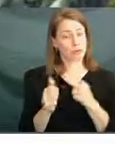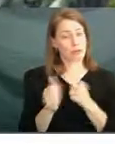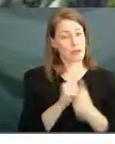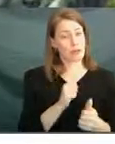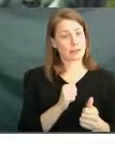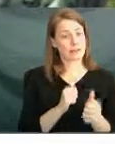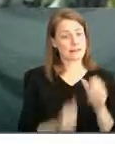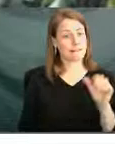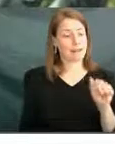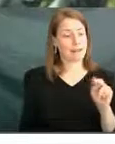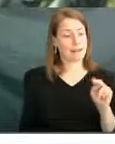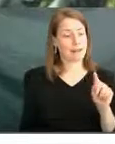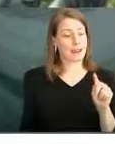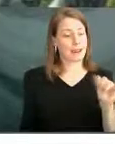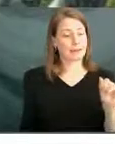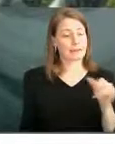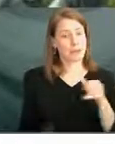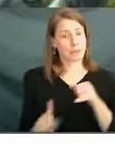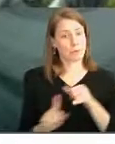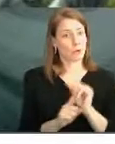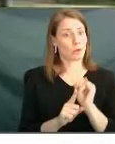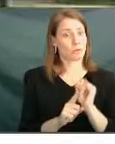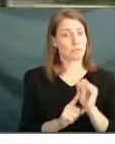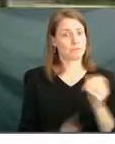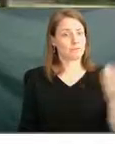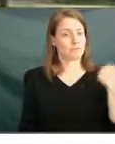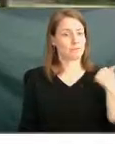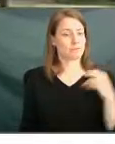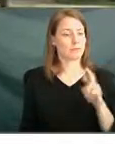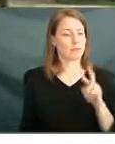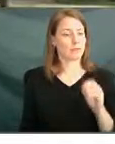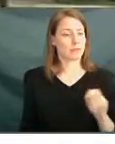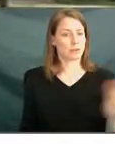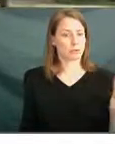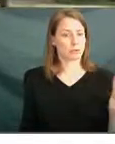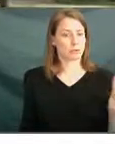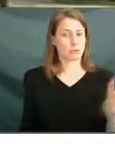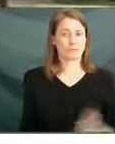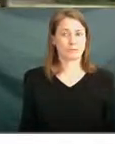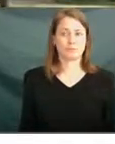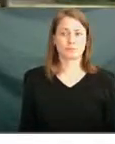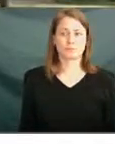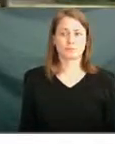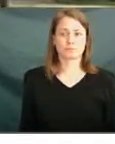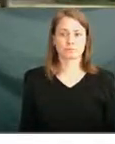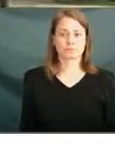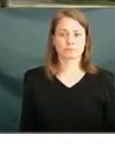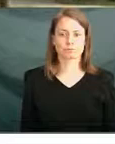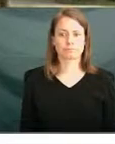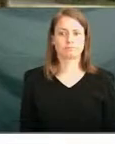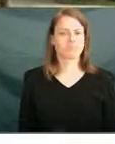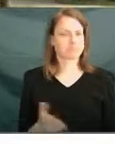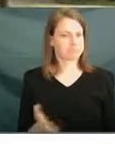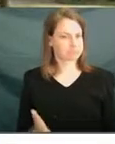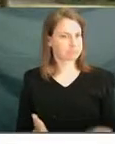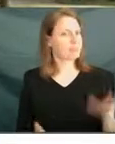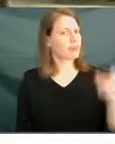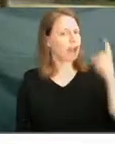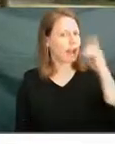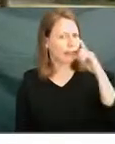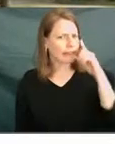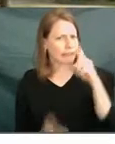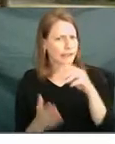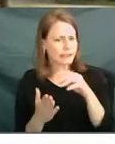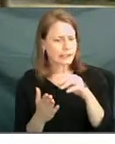2002. I think really the focus on bullying started with the pupils themselves, because they made the Ombudsman for Children aware of the problem